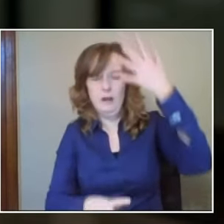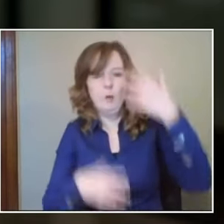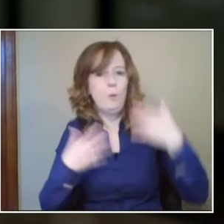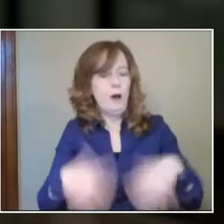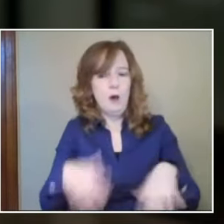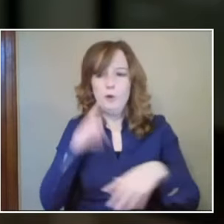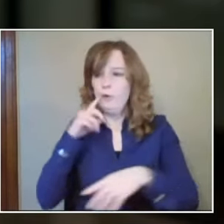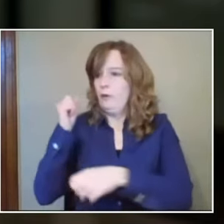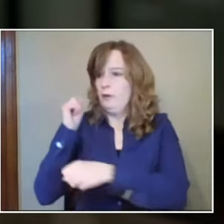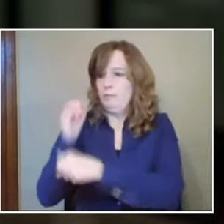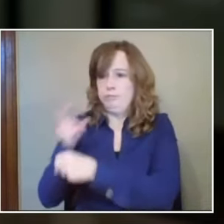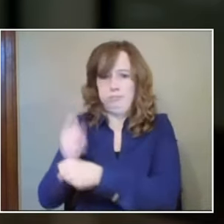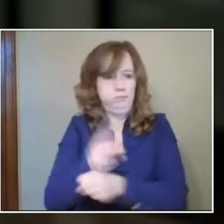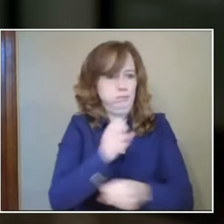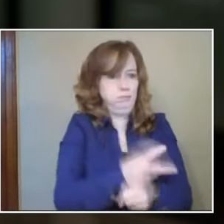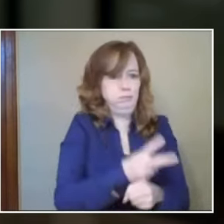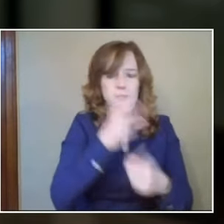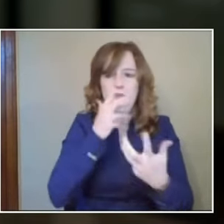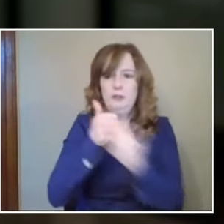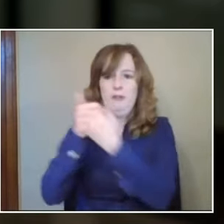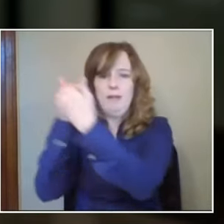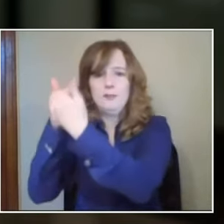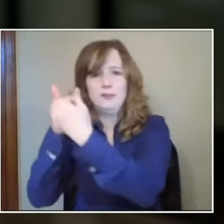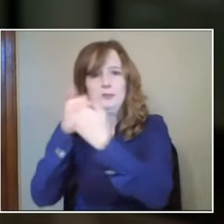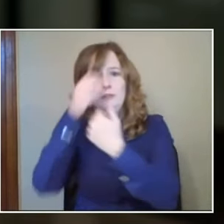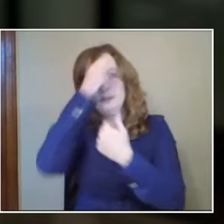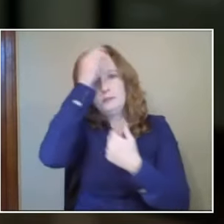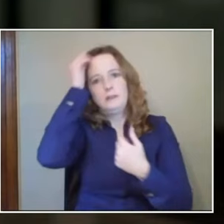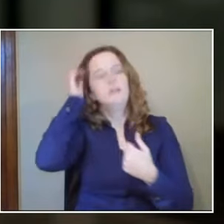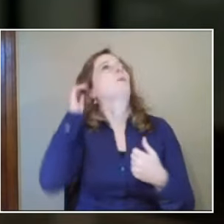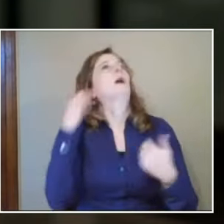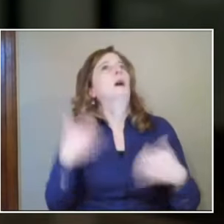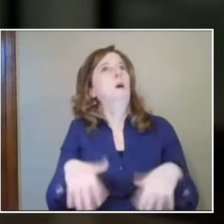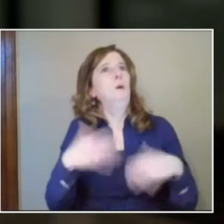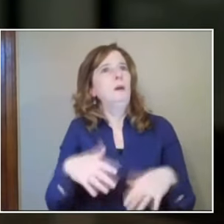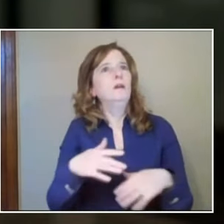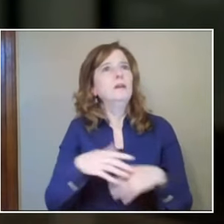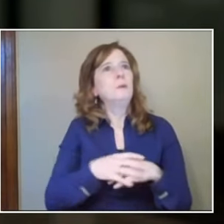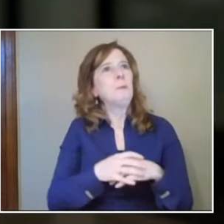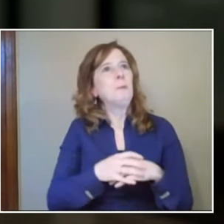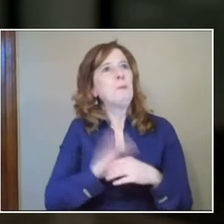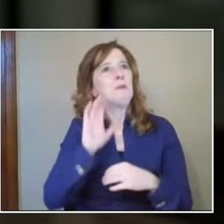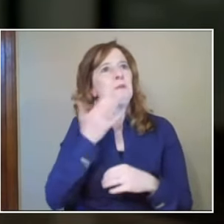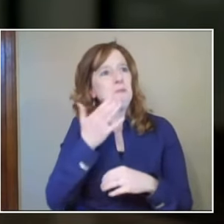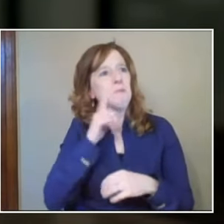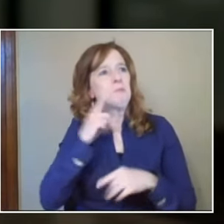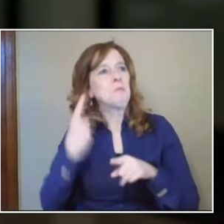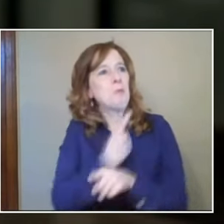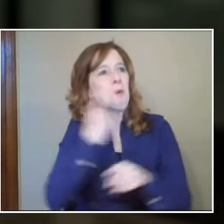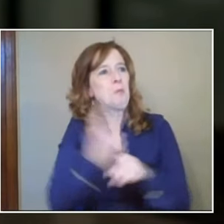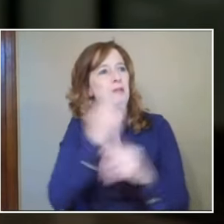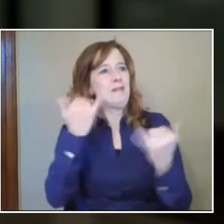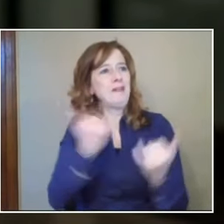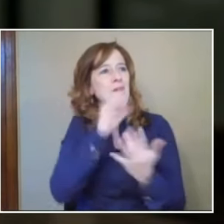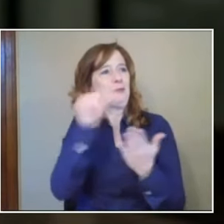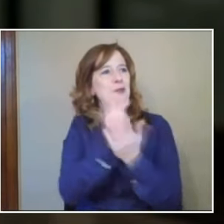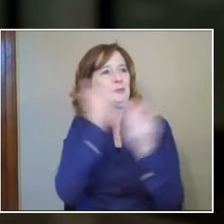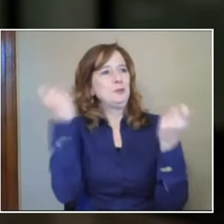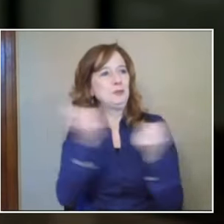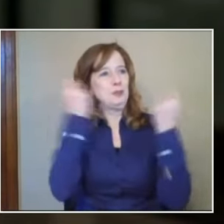seems appropriate that we recognize you in a commencement ceremony that is notable and unique in several ways.